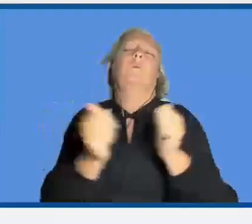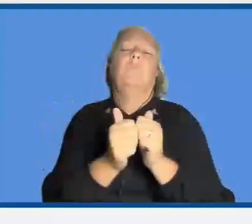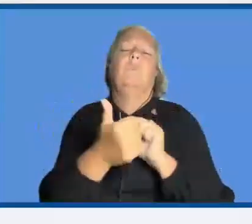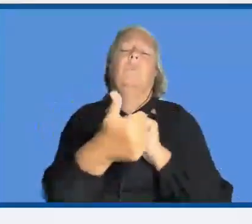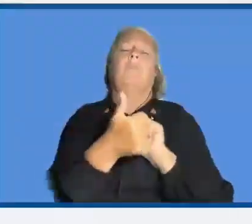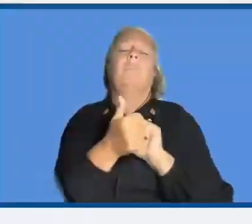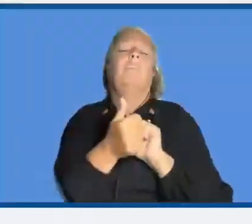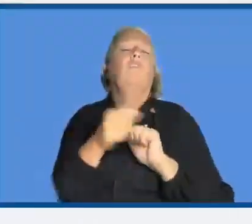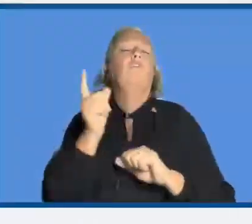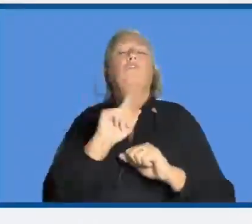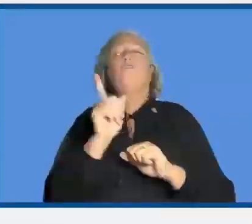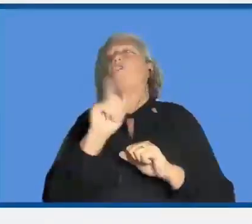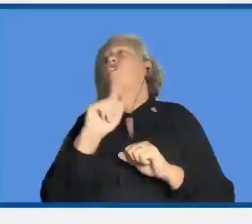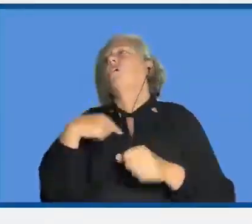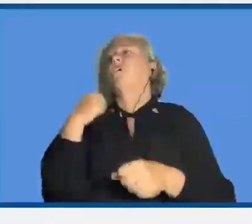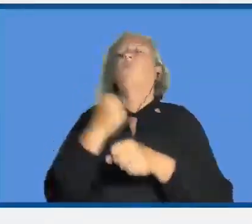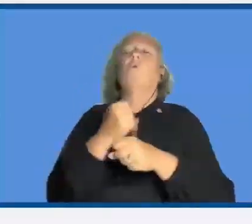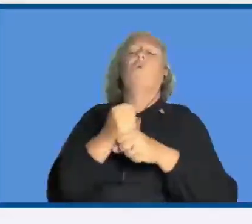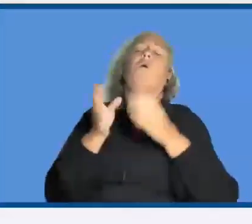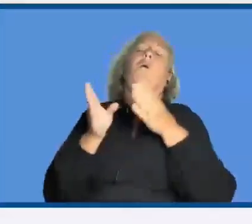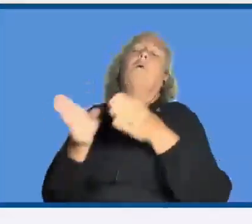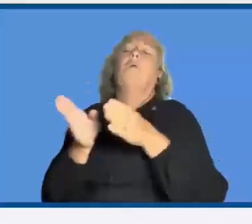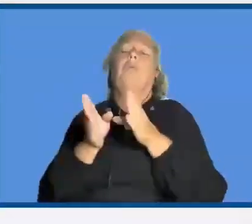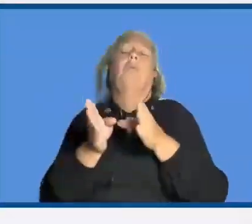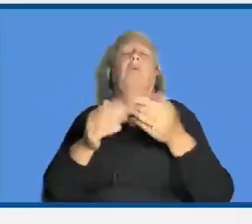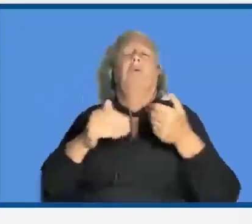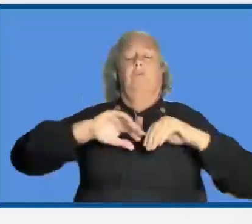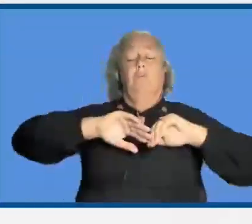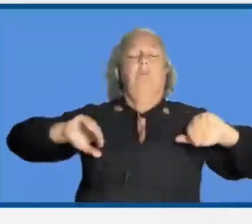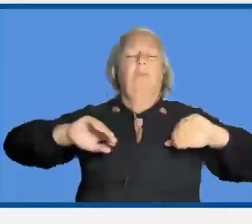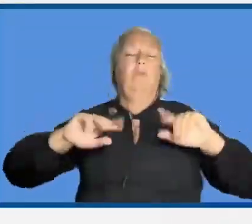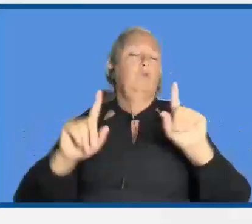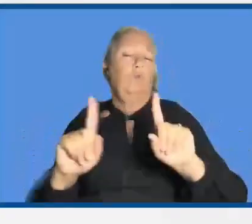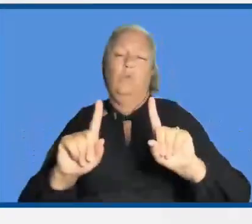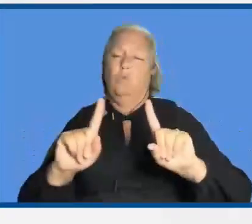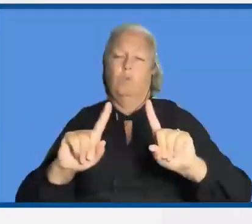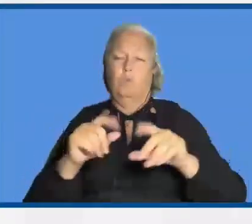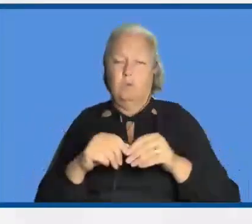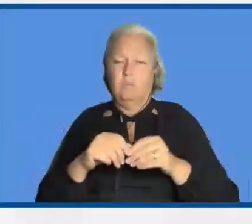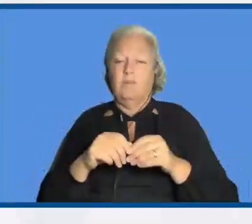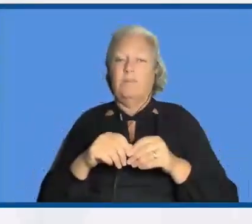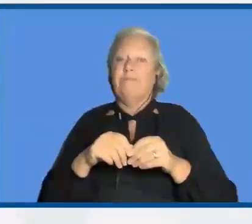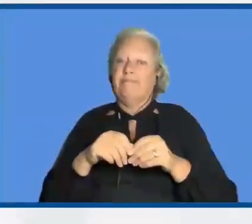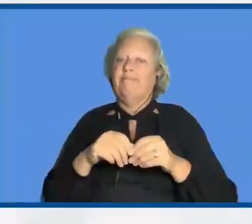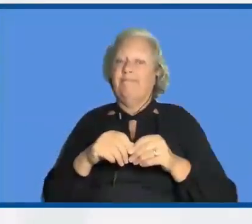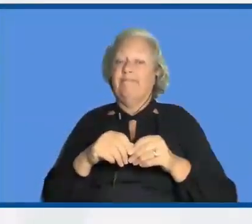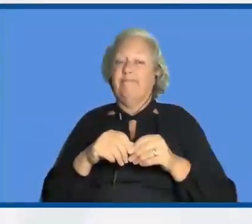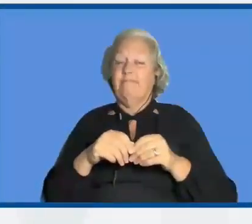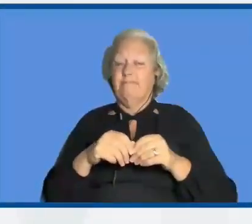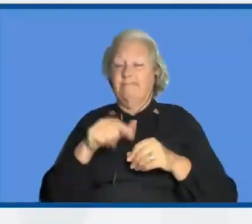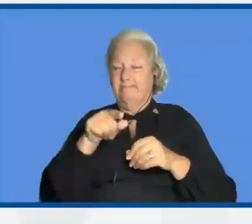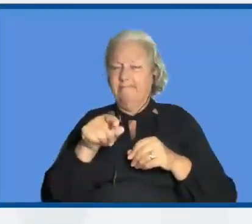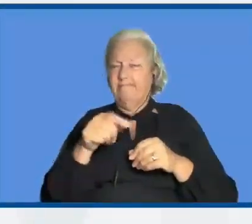to work separately. I think this was a learning not only at